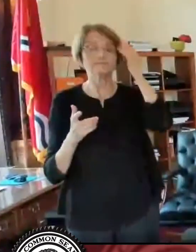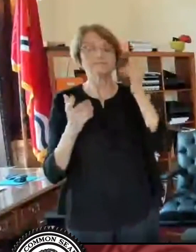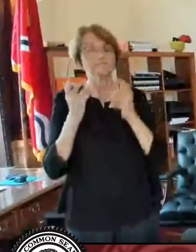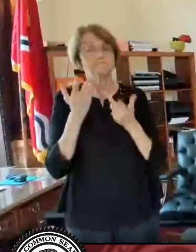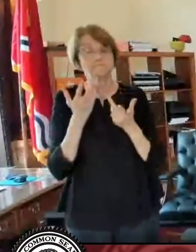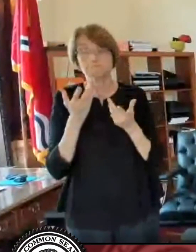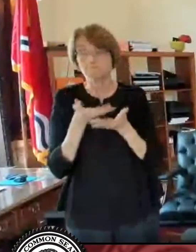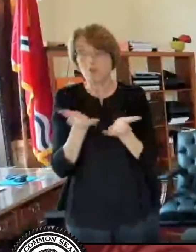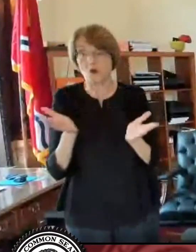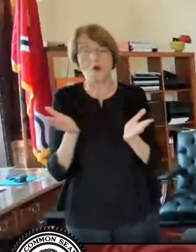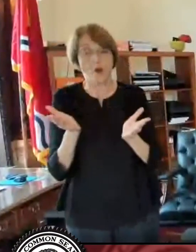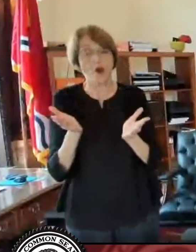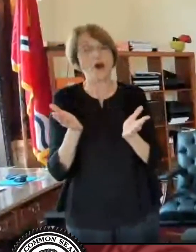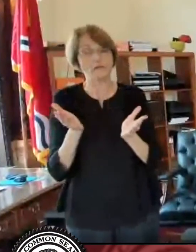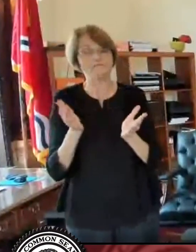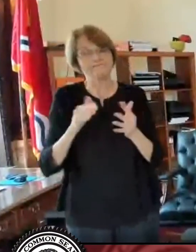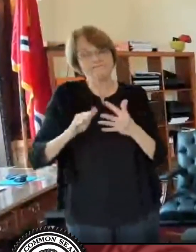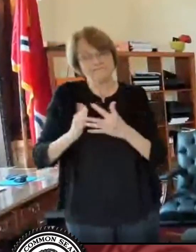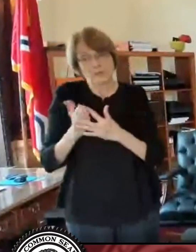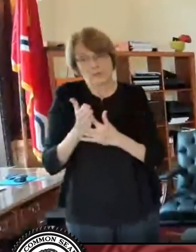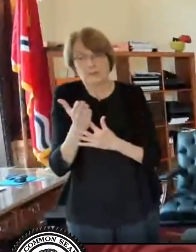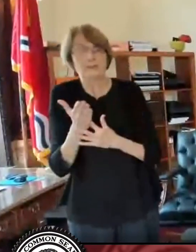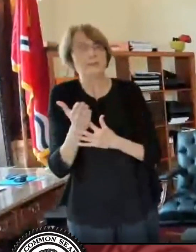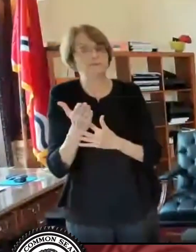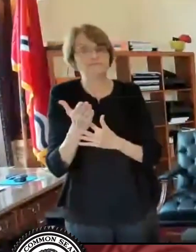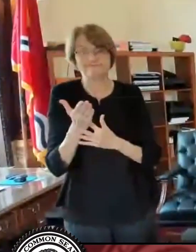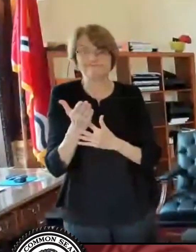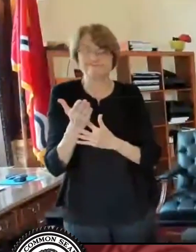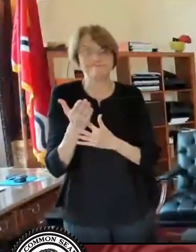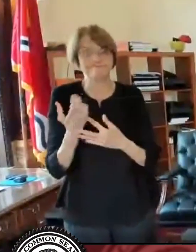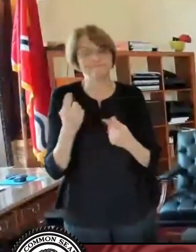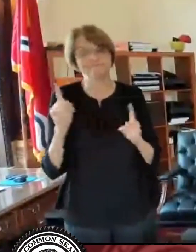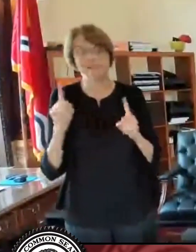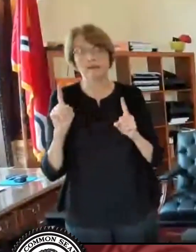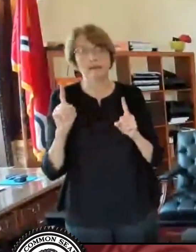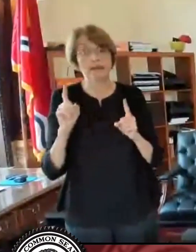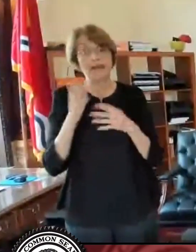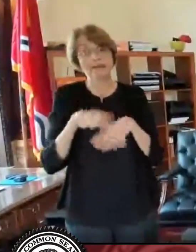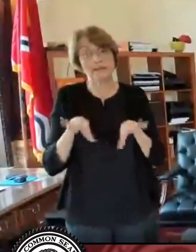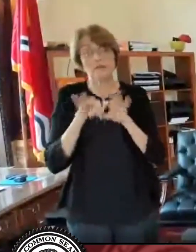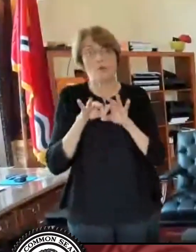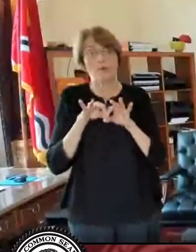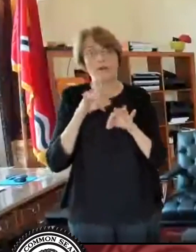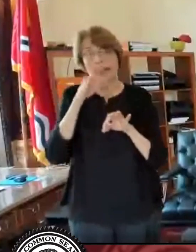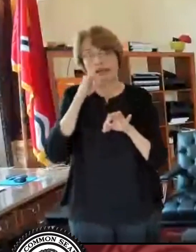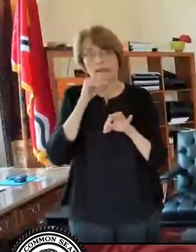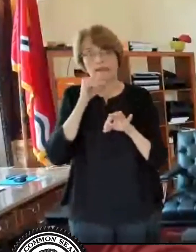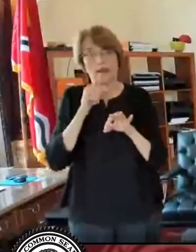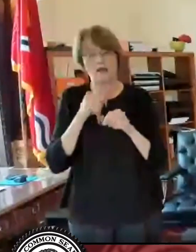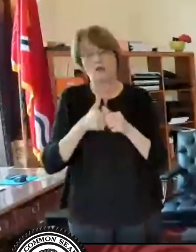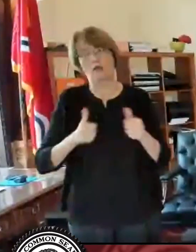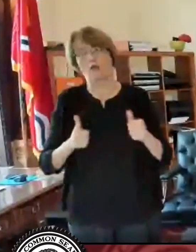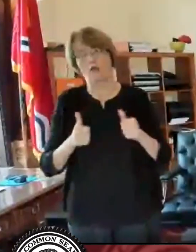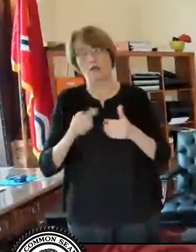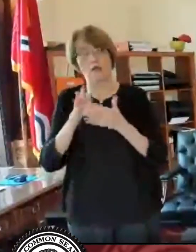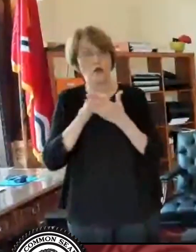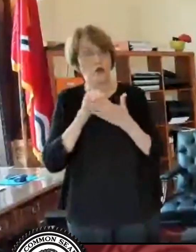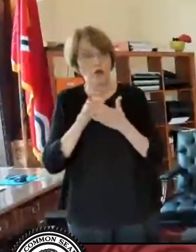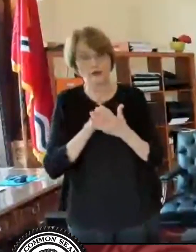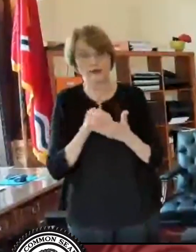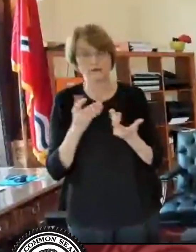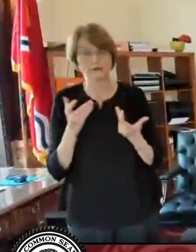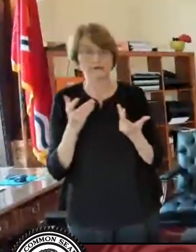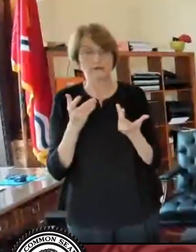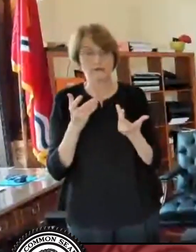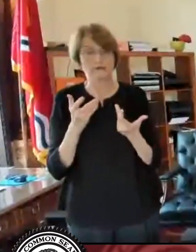everybody's making their way through it, because it's so important that kids don't miss out on the learning that needs to take place. And